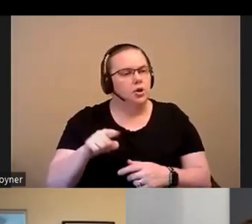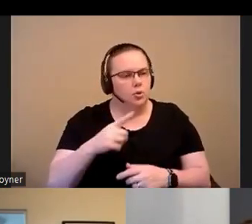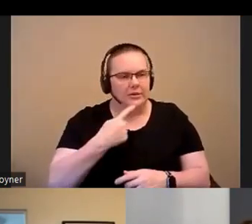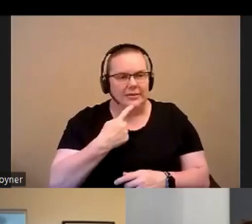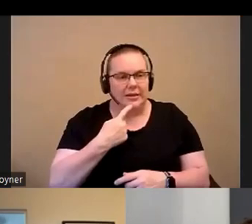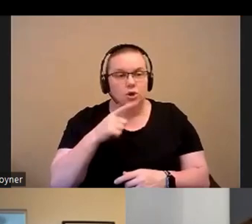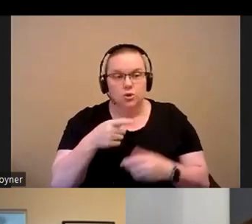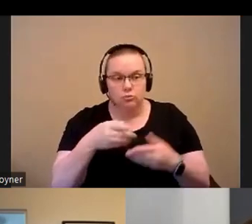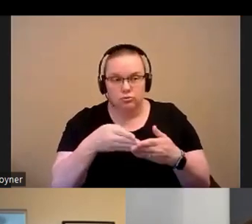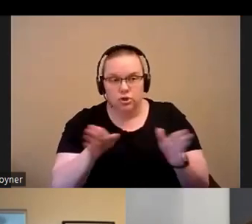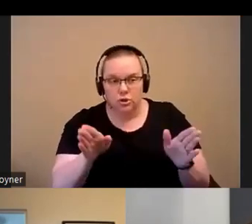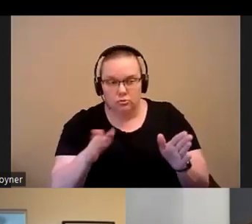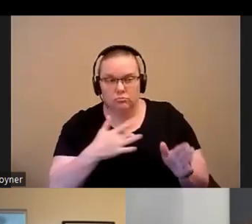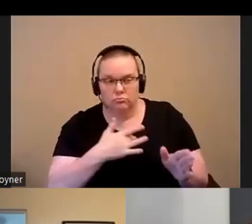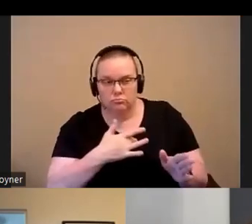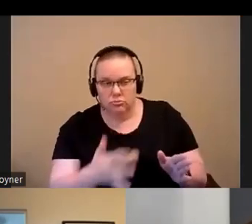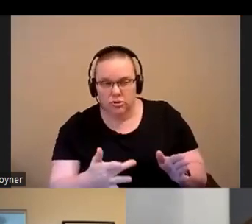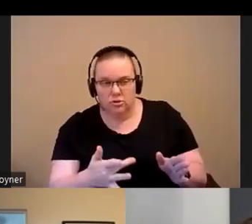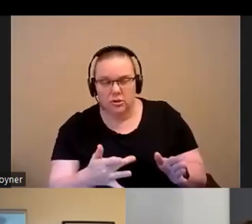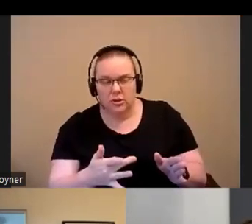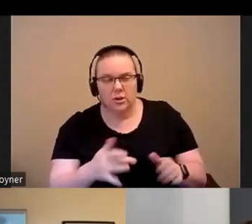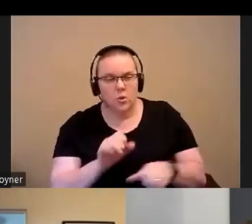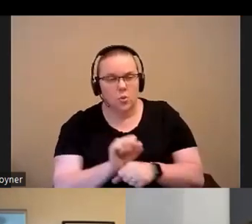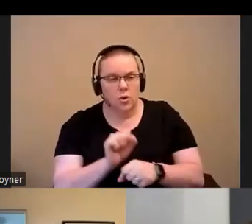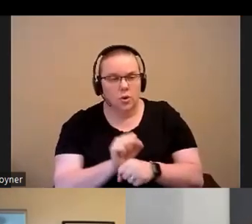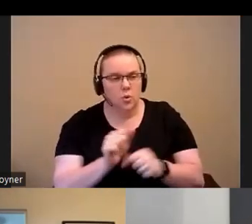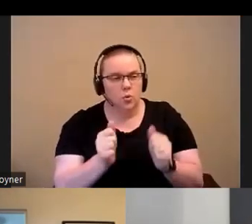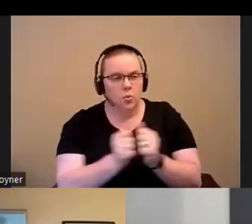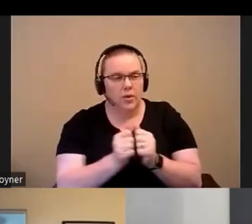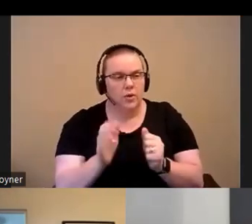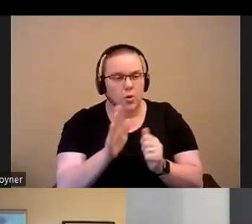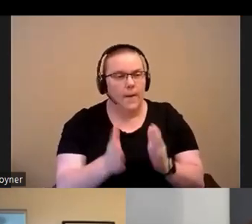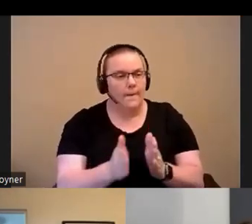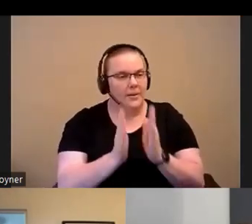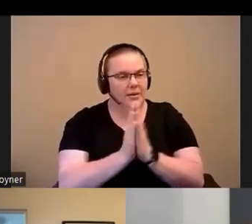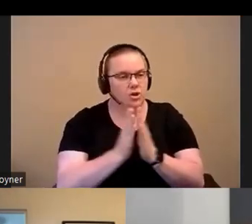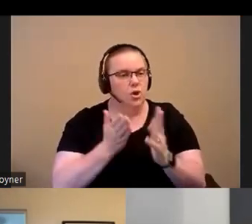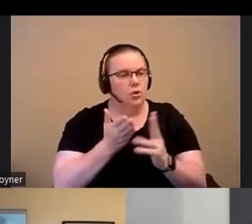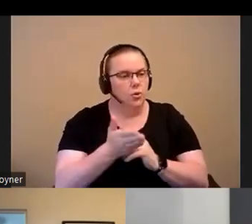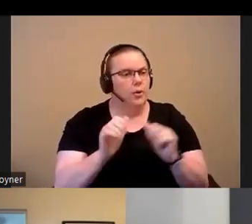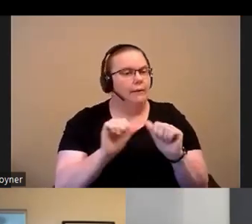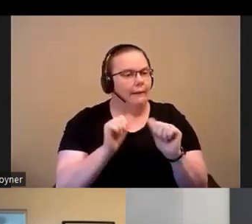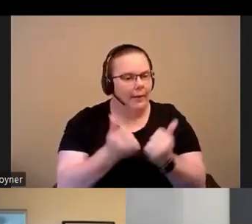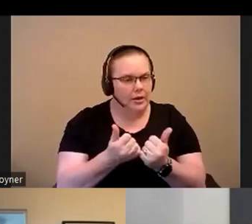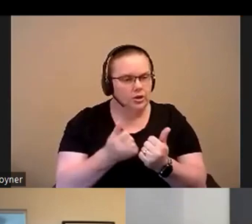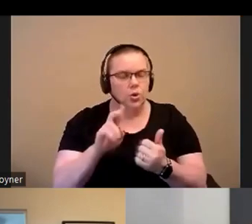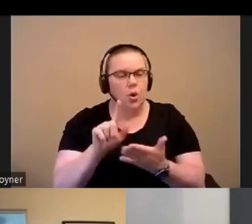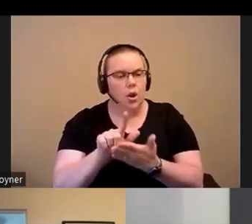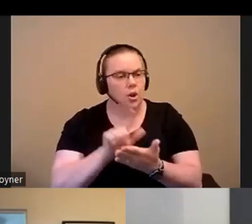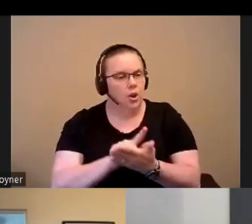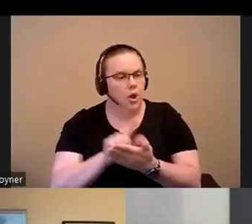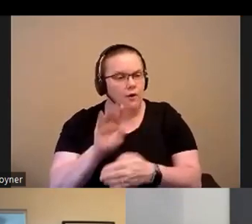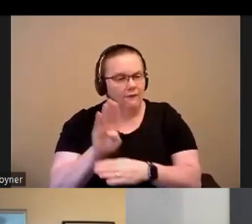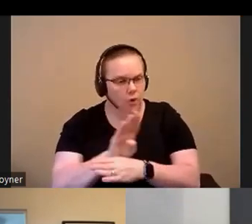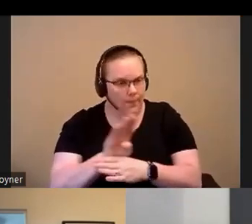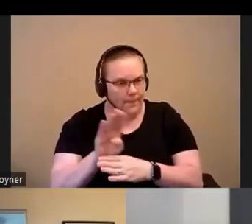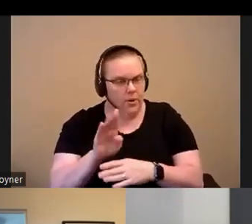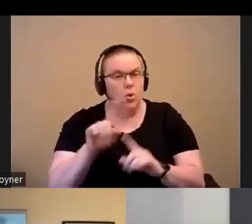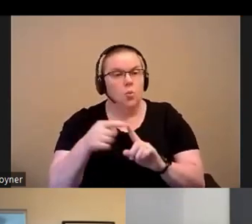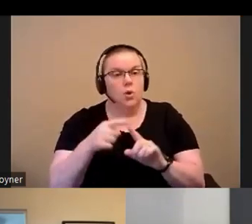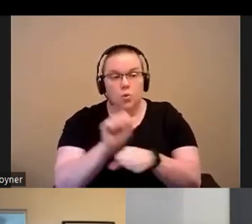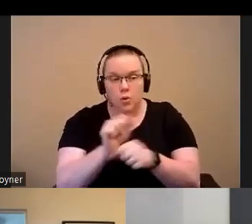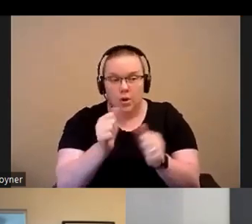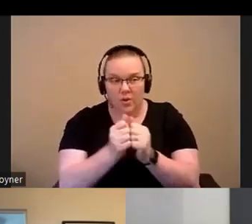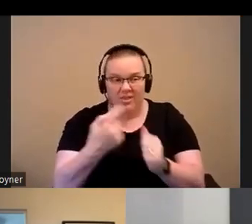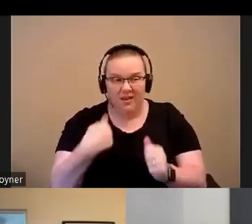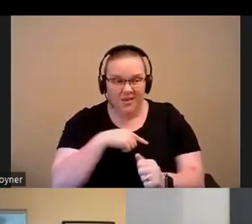generally working out, doing your petitions through an agency or through a law firm, when you're working with us, chances are what